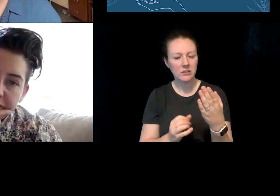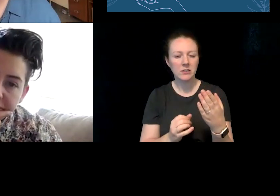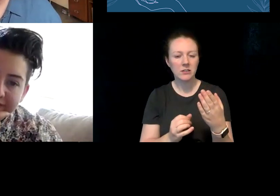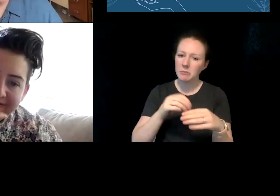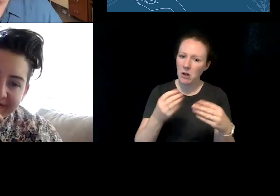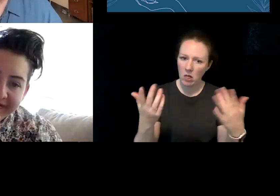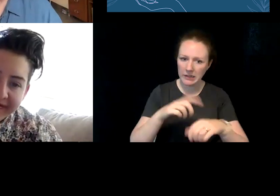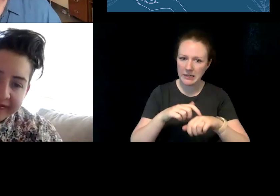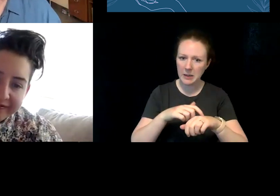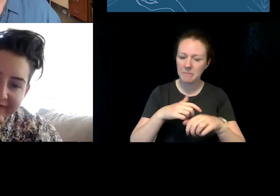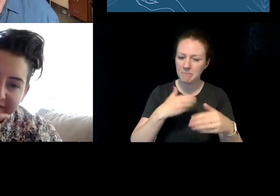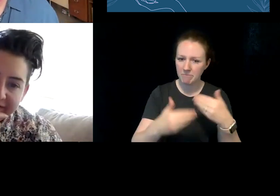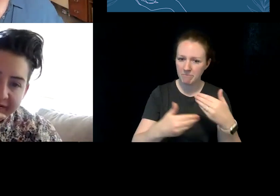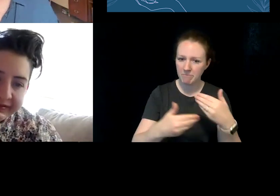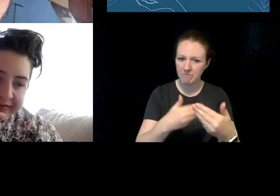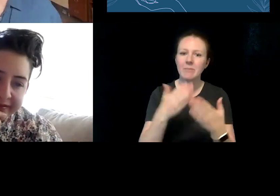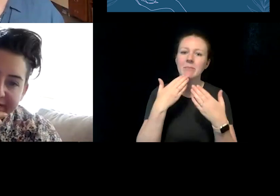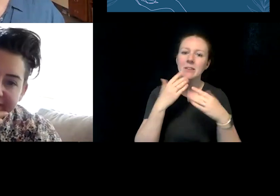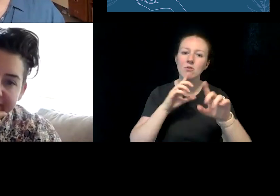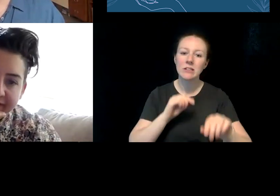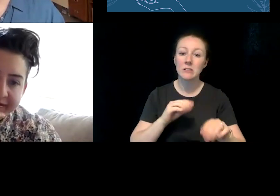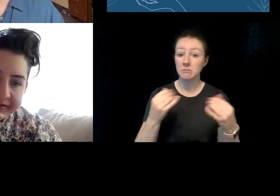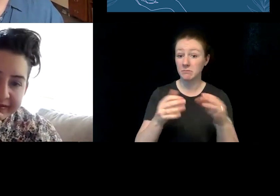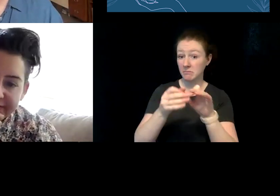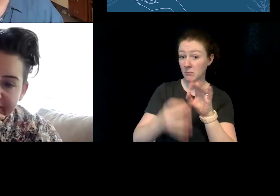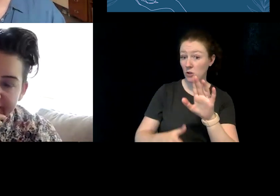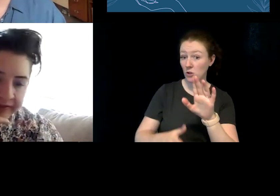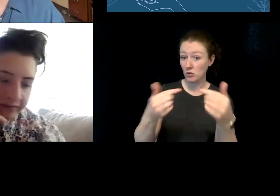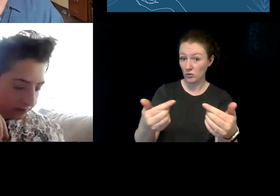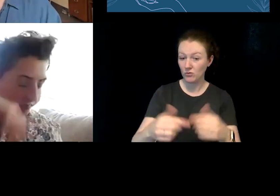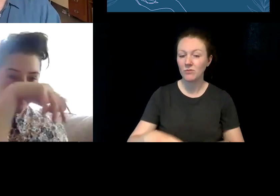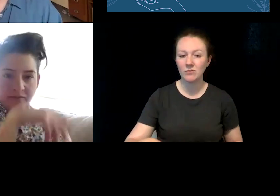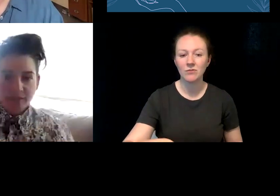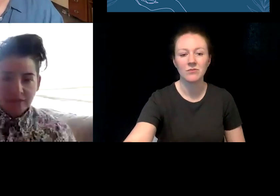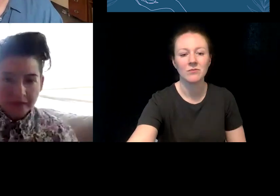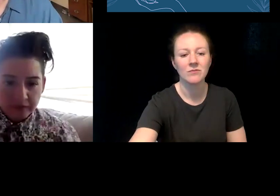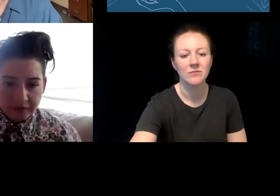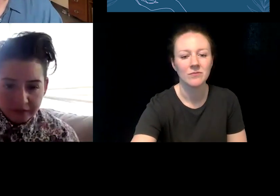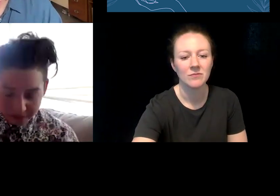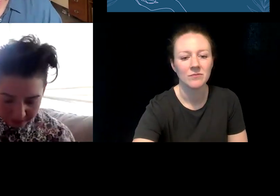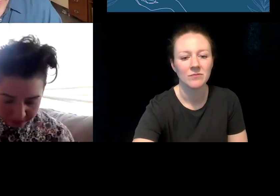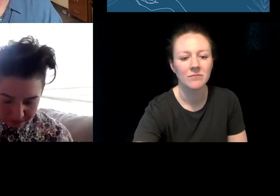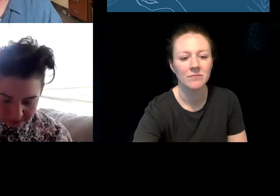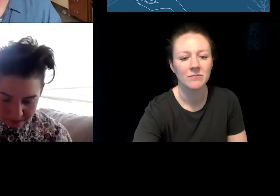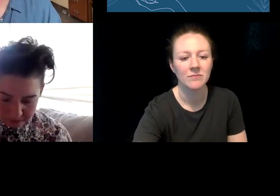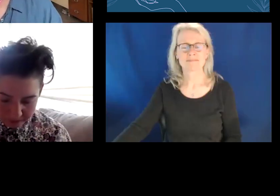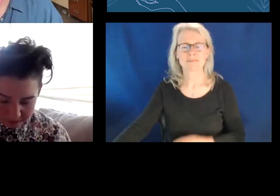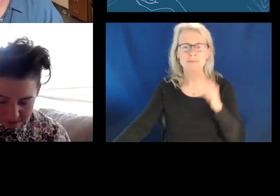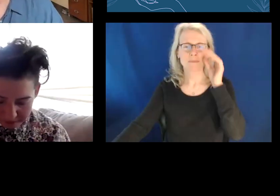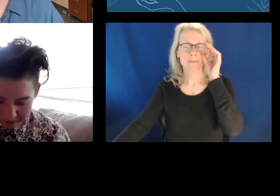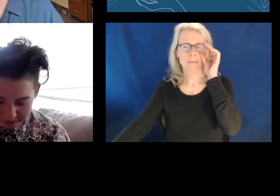Thank you for those excellent answers. There's a question in the Q&A, but I'm going to hold on to answer that